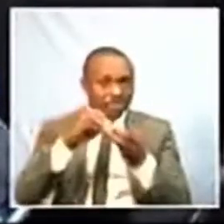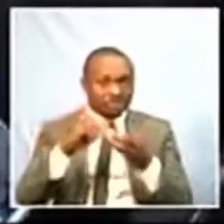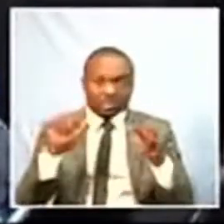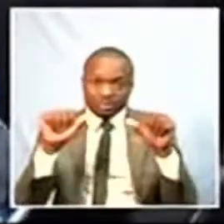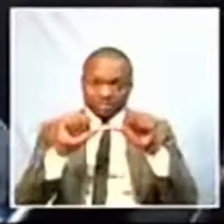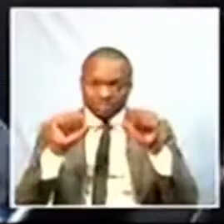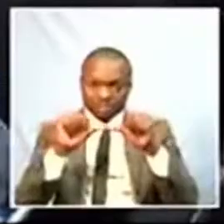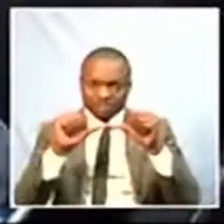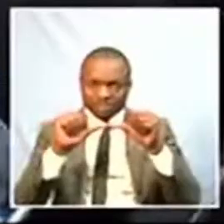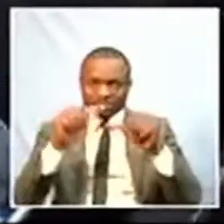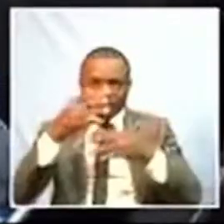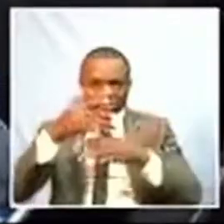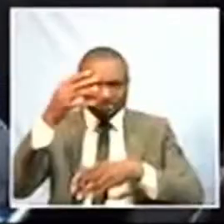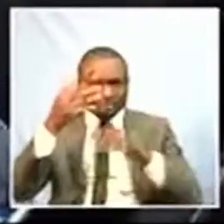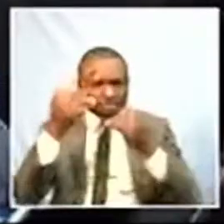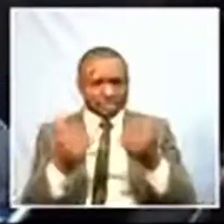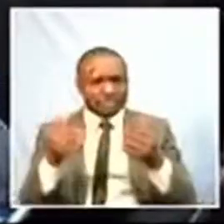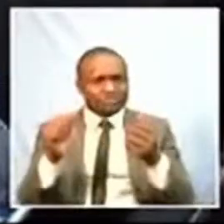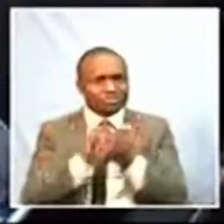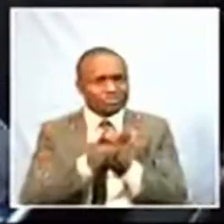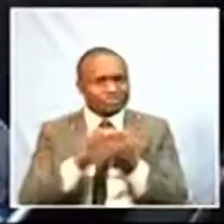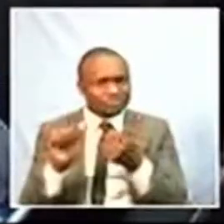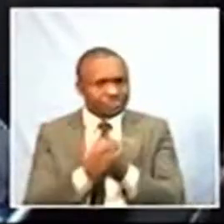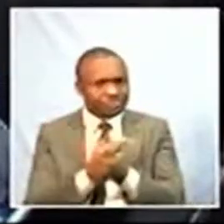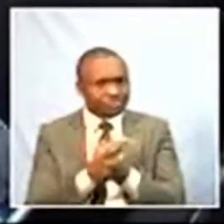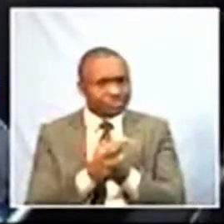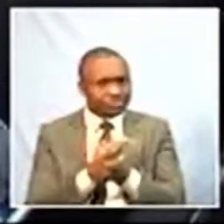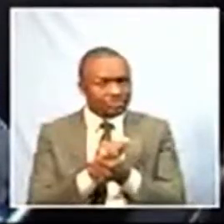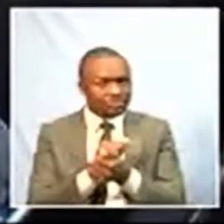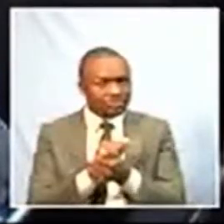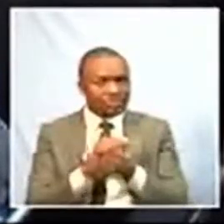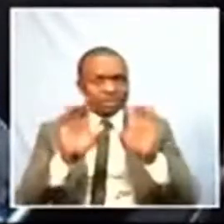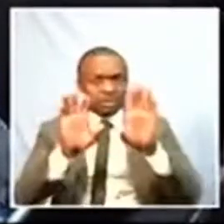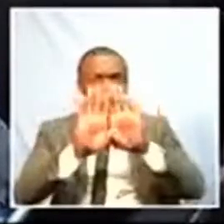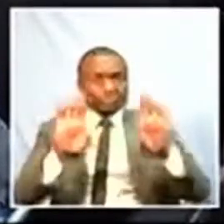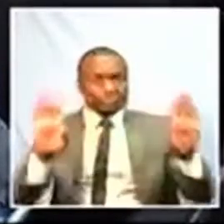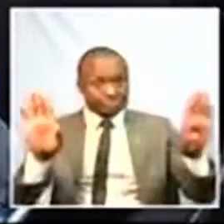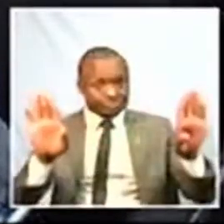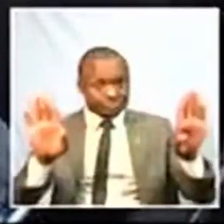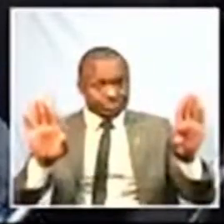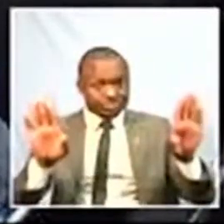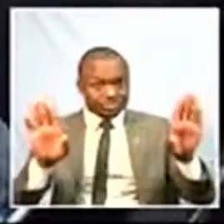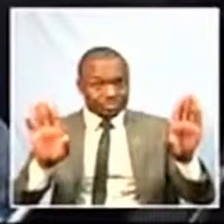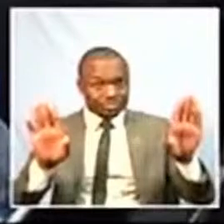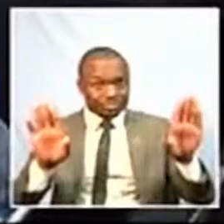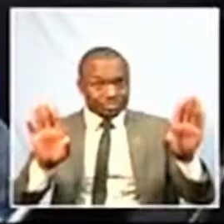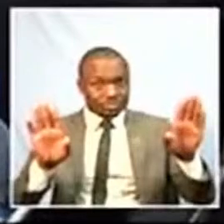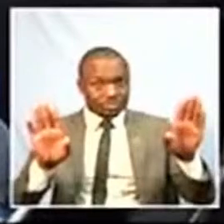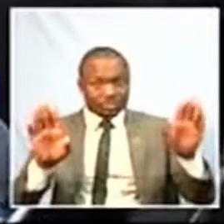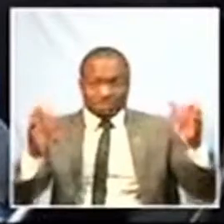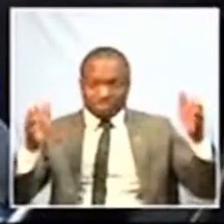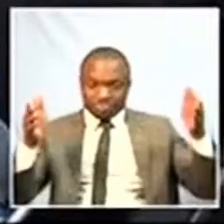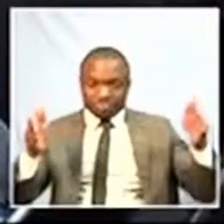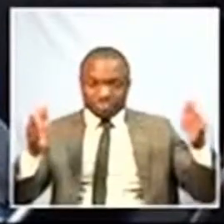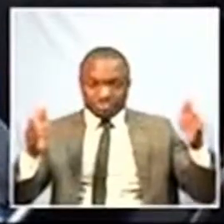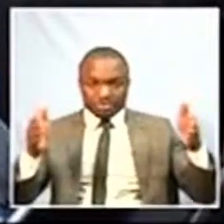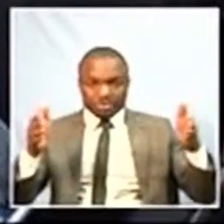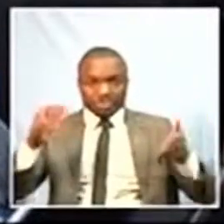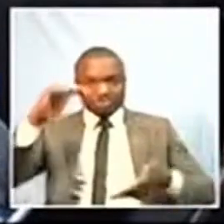Did you had now to demolish the wall because the length and the width has to